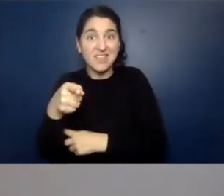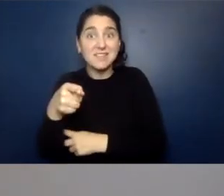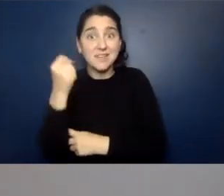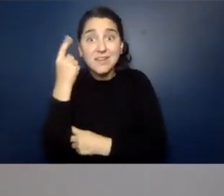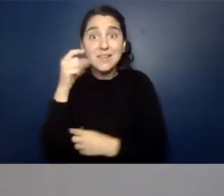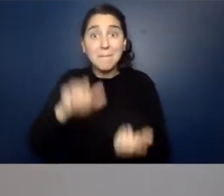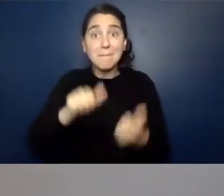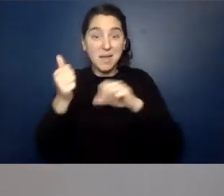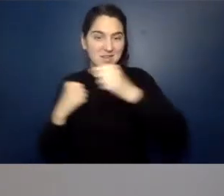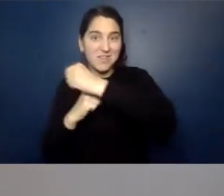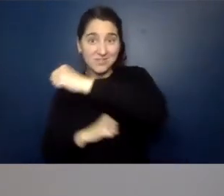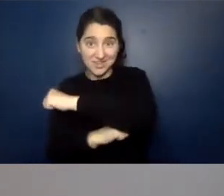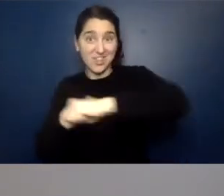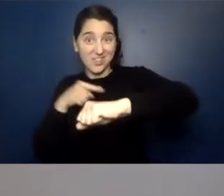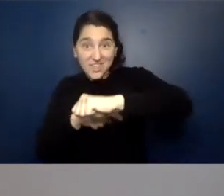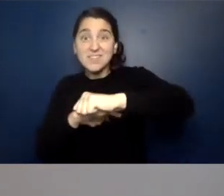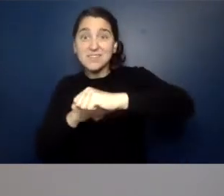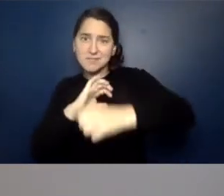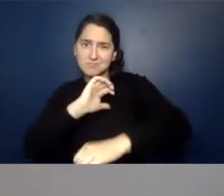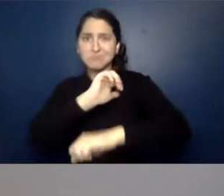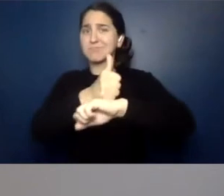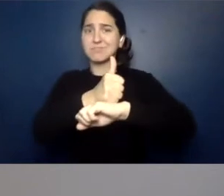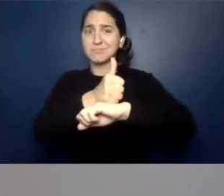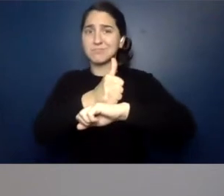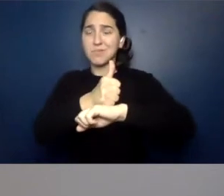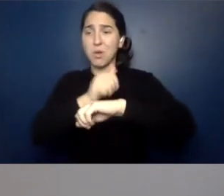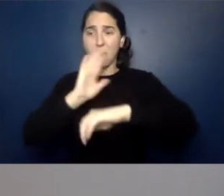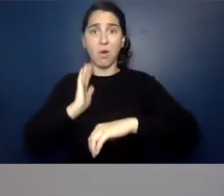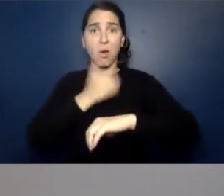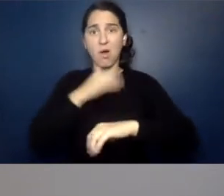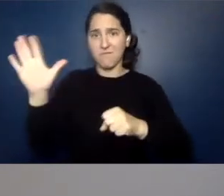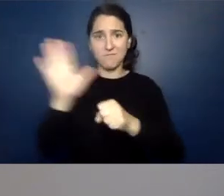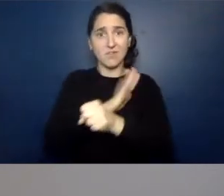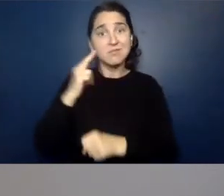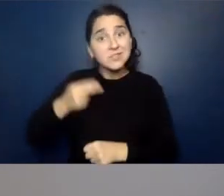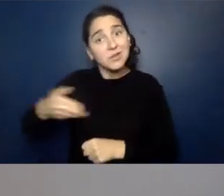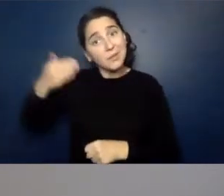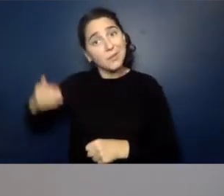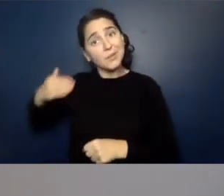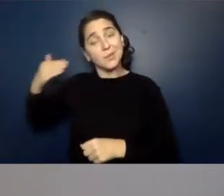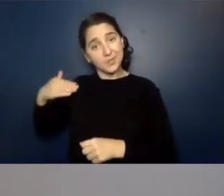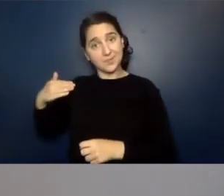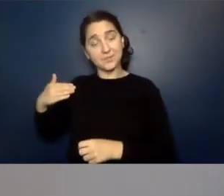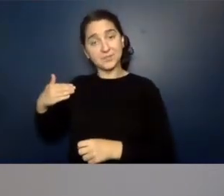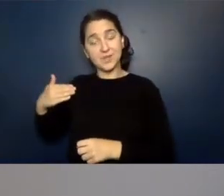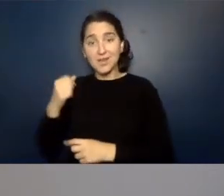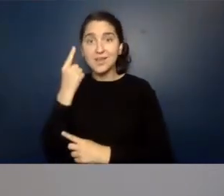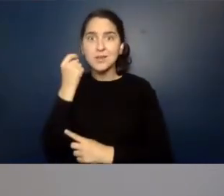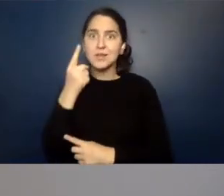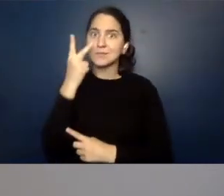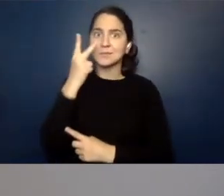of who we are as Baptists, our entire history. And of course, it is replete, it is